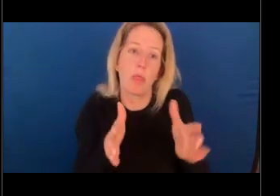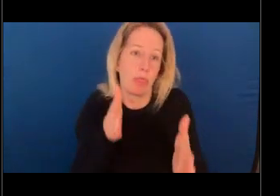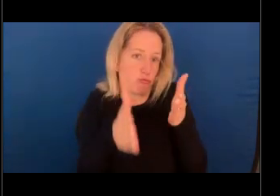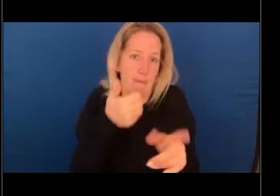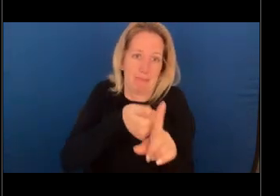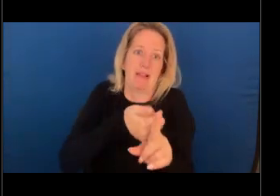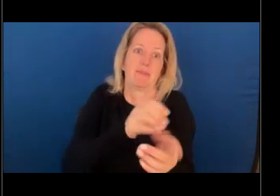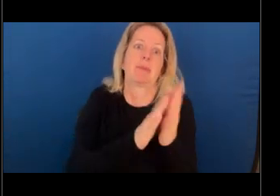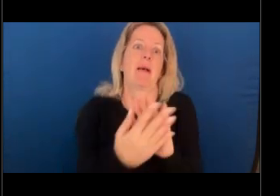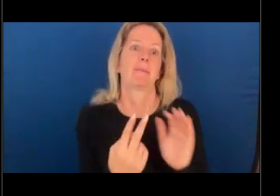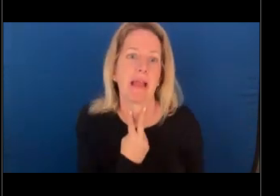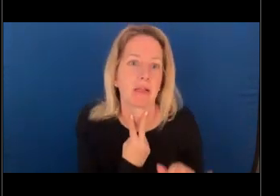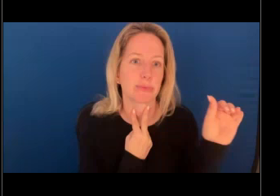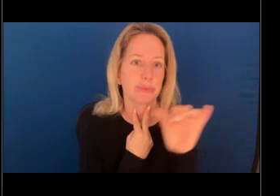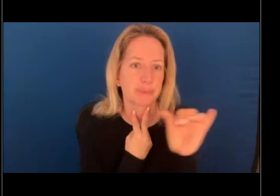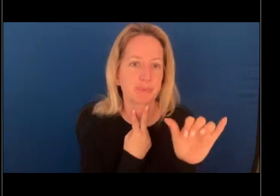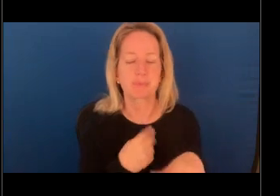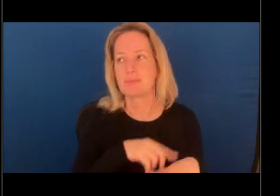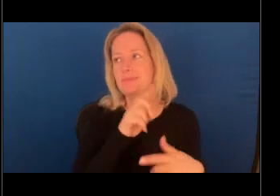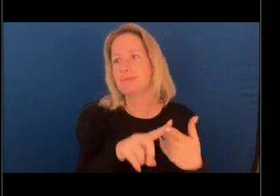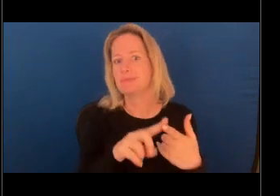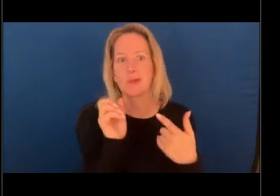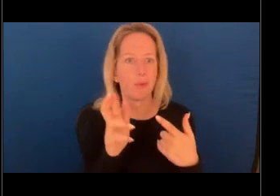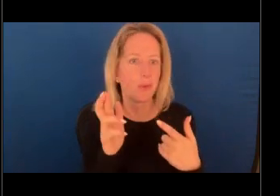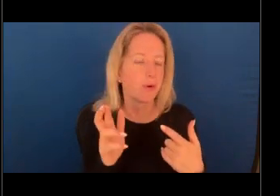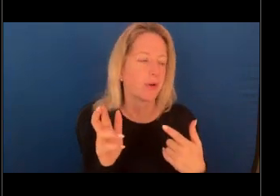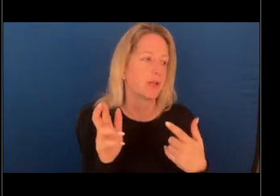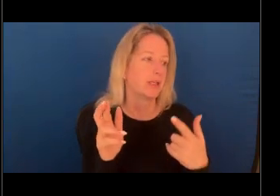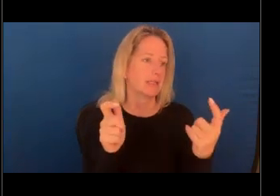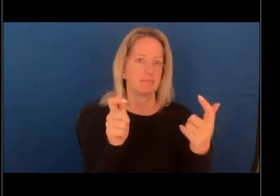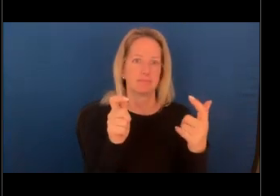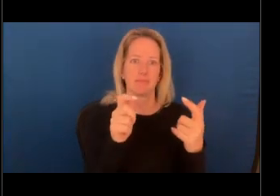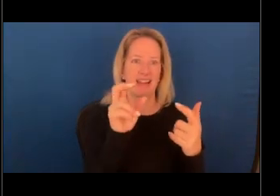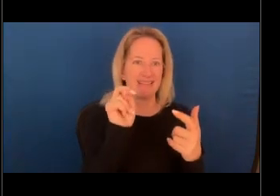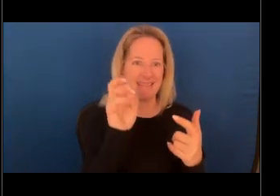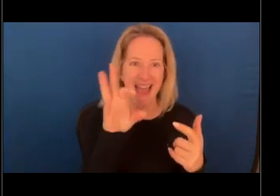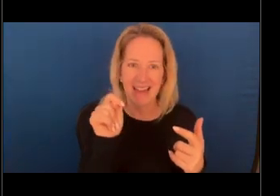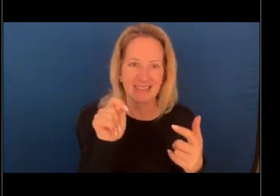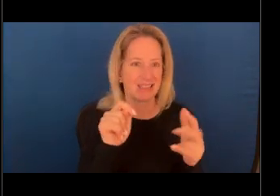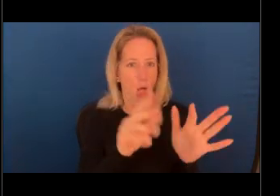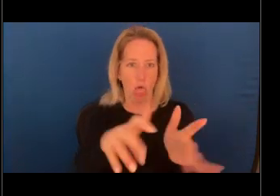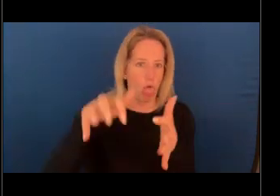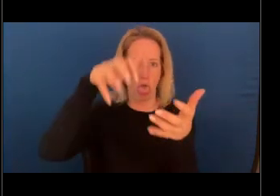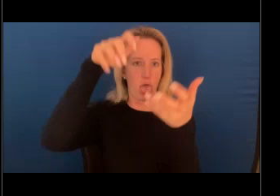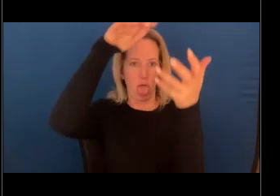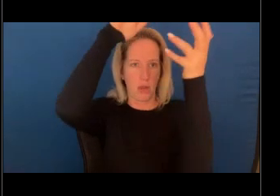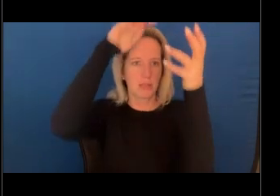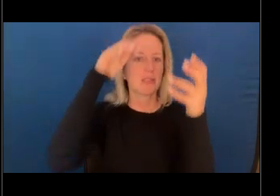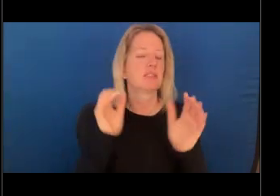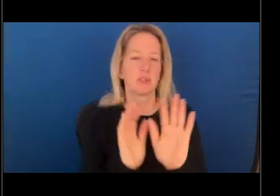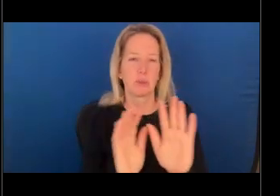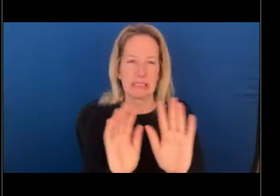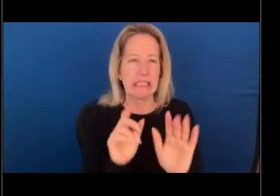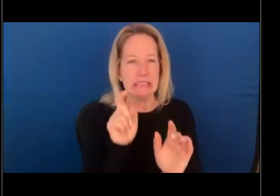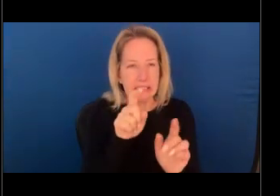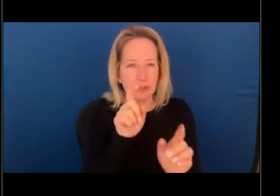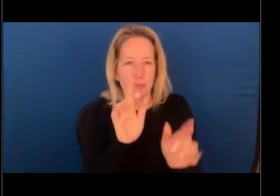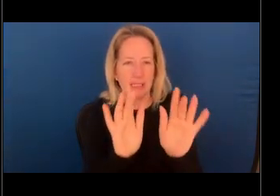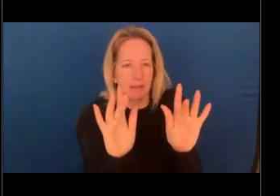have some disaster where you have a big ball of net come to the surface. And so having that nimble, intuitive